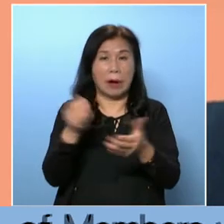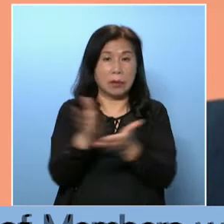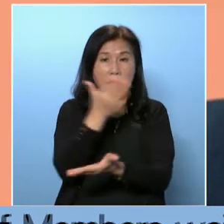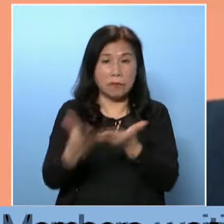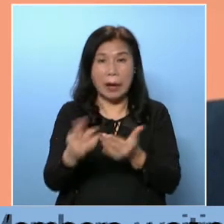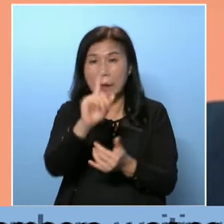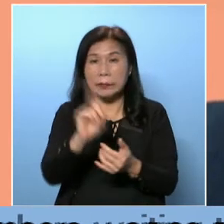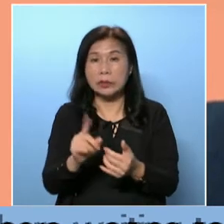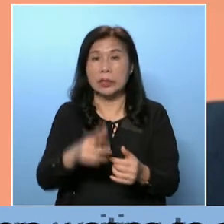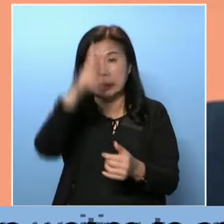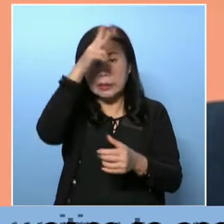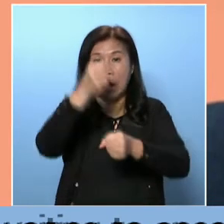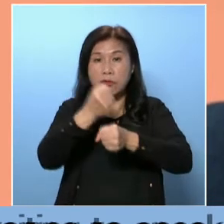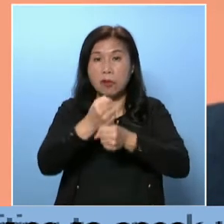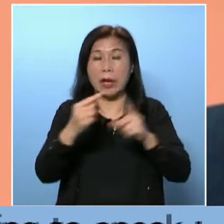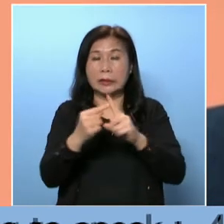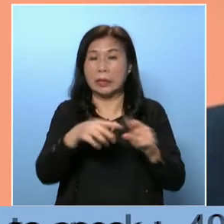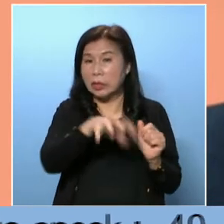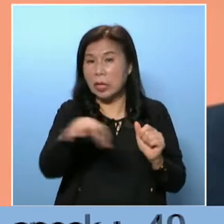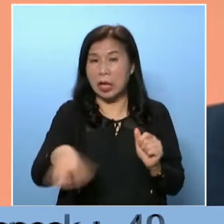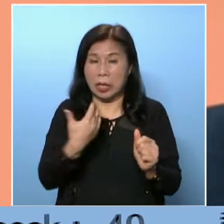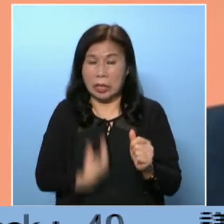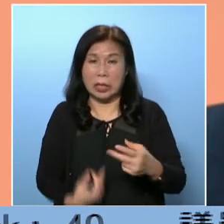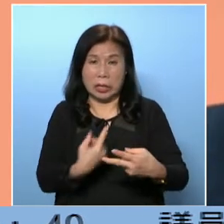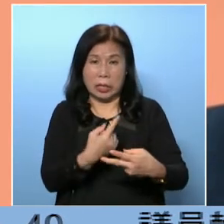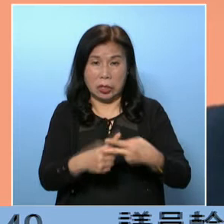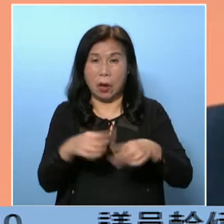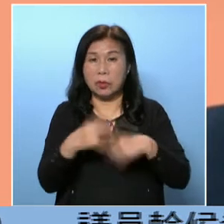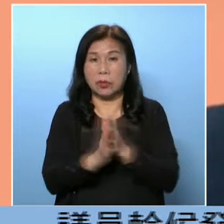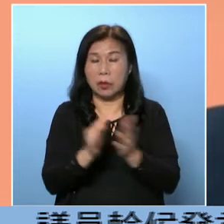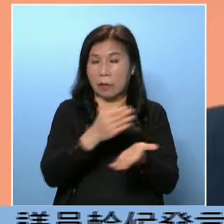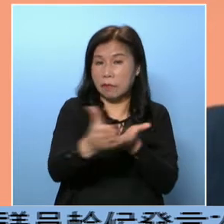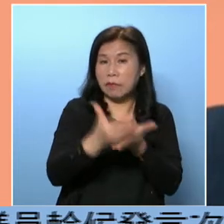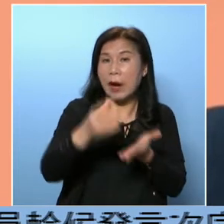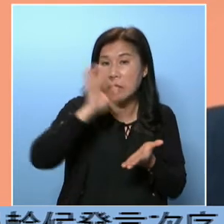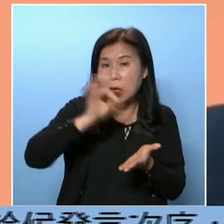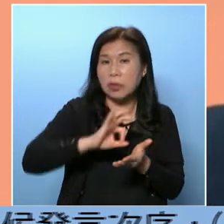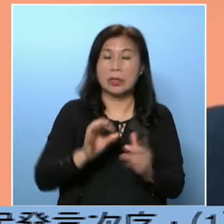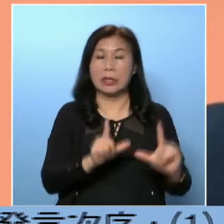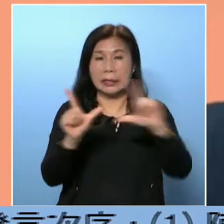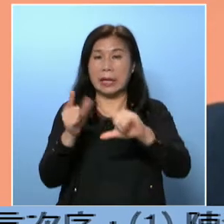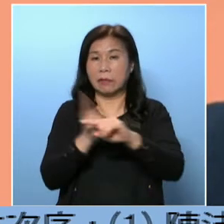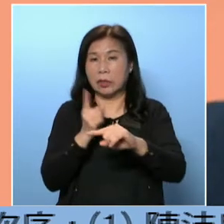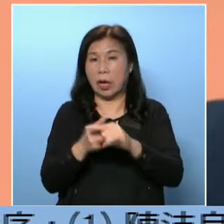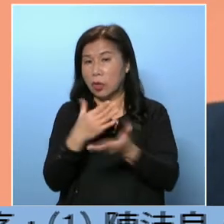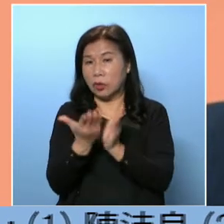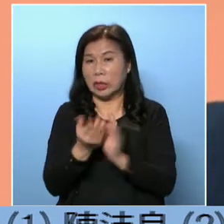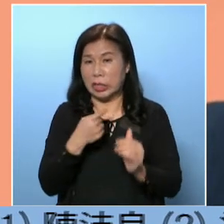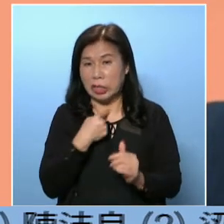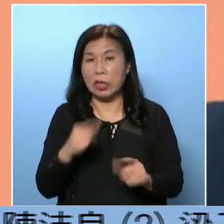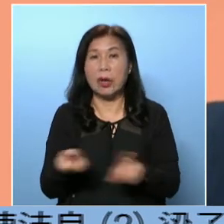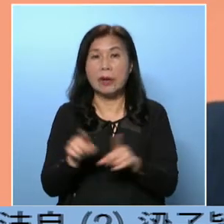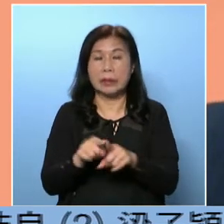can offer online consultation and triage, and then volunteer teams are formed by